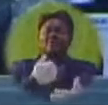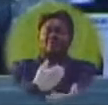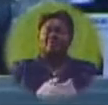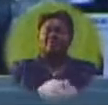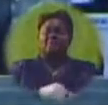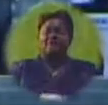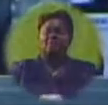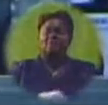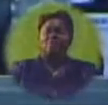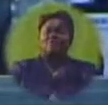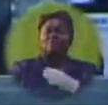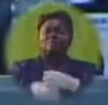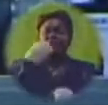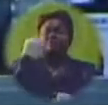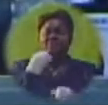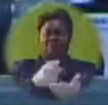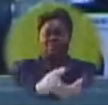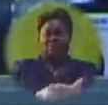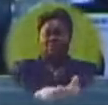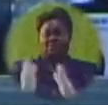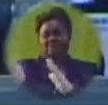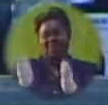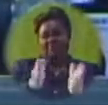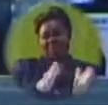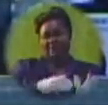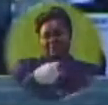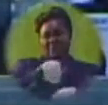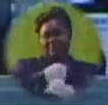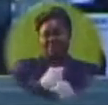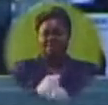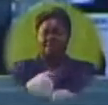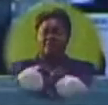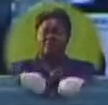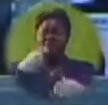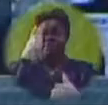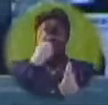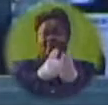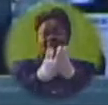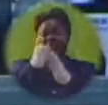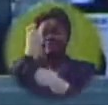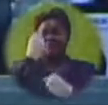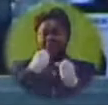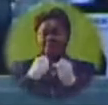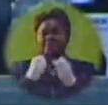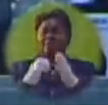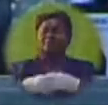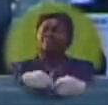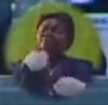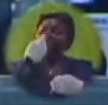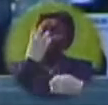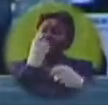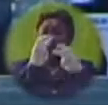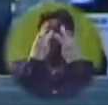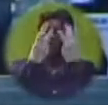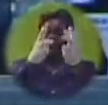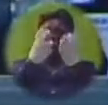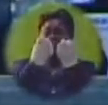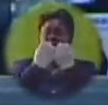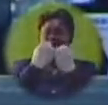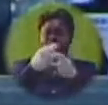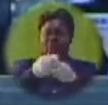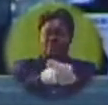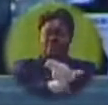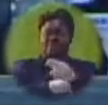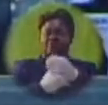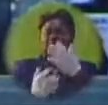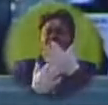sector. Out of those discussions, plans are being made to host a week of activities, which will see several workshops geared towards improving